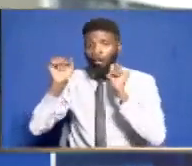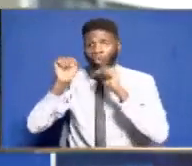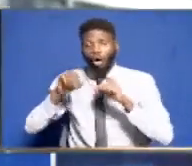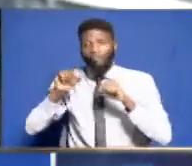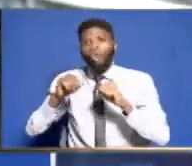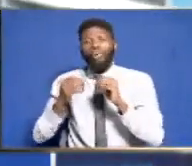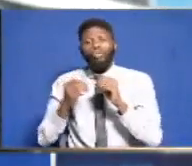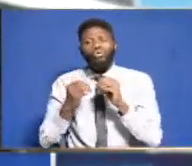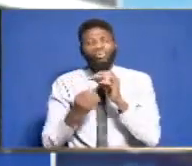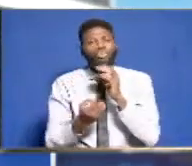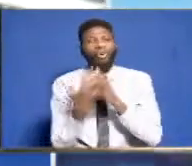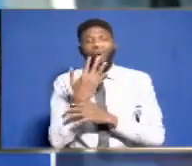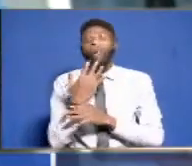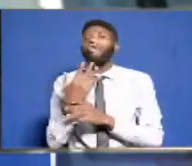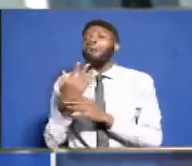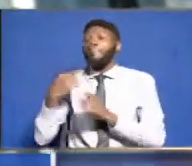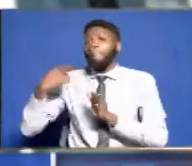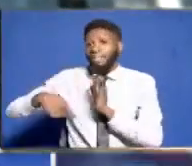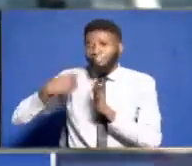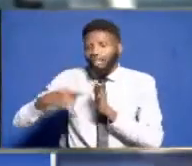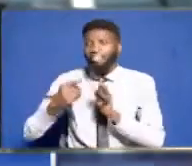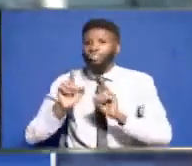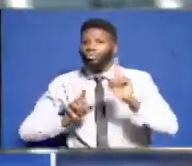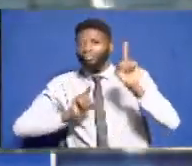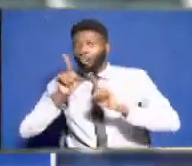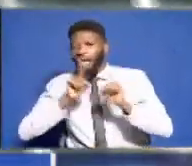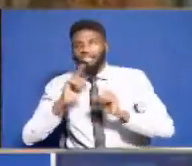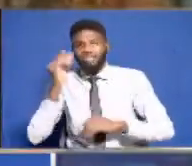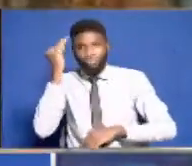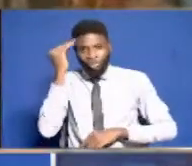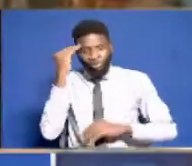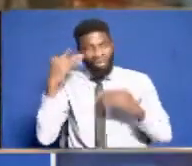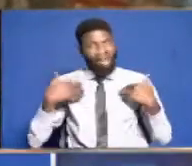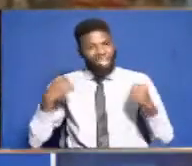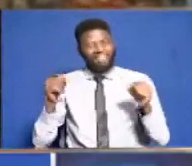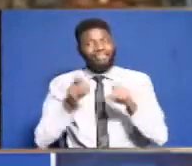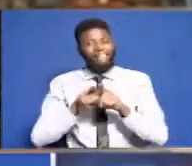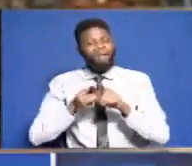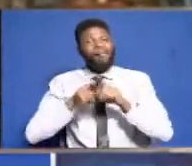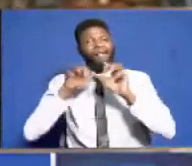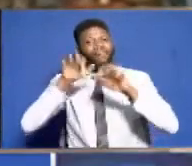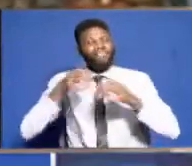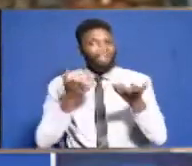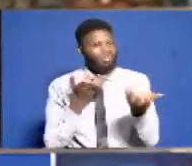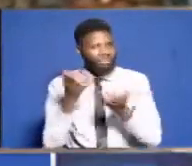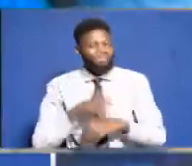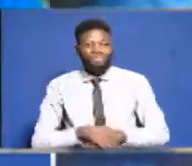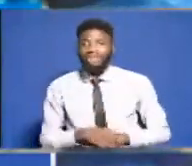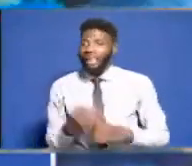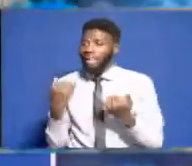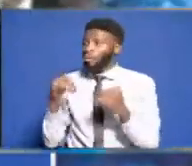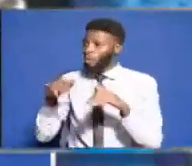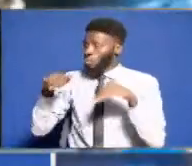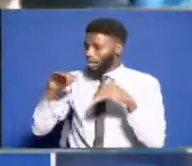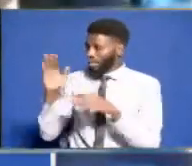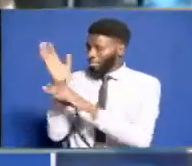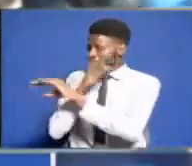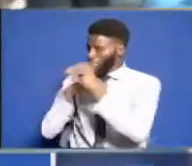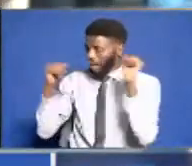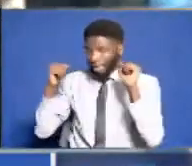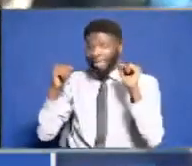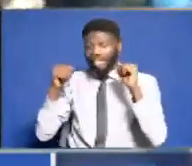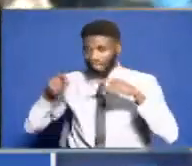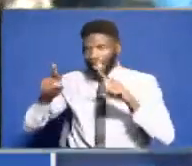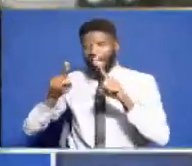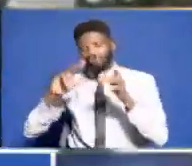manufacturing, tourism, education, health and agribusiness. The town now awaits a charter to be issued by the president, and if granted,